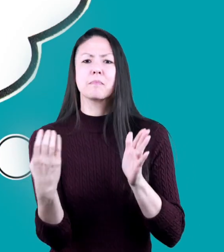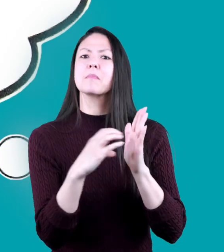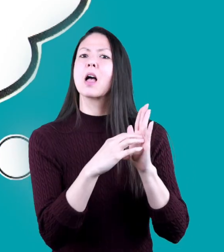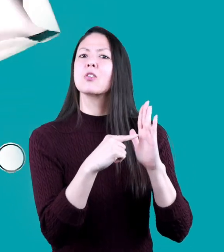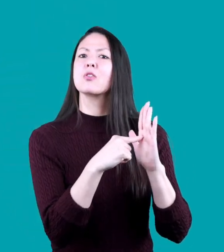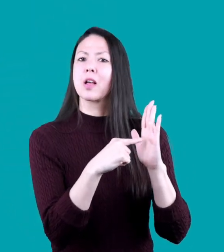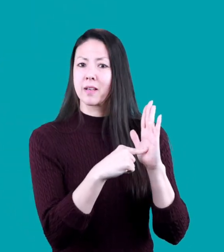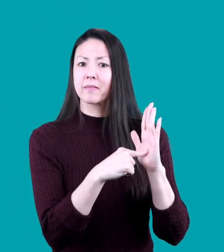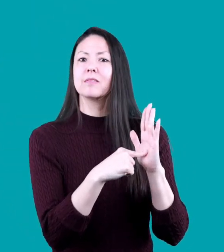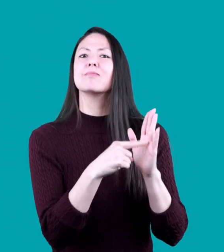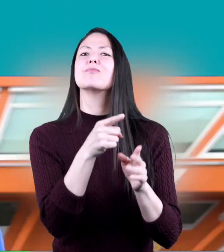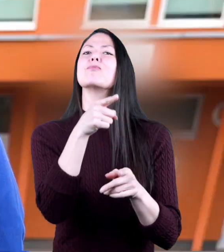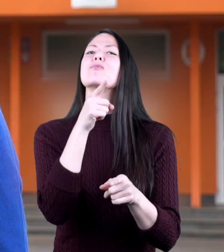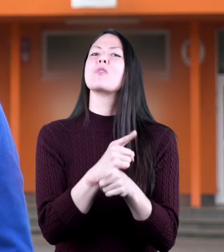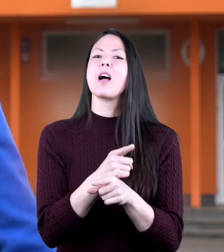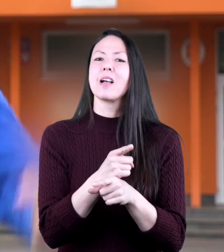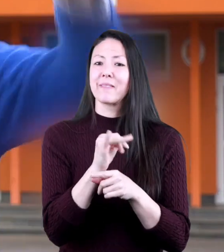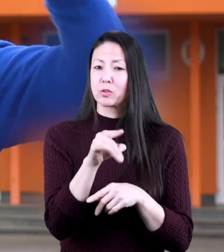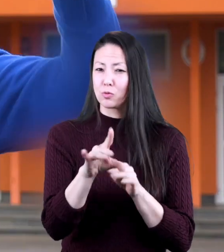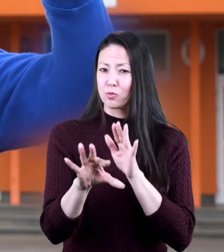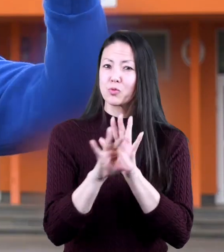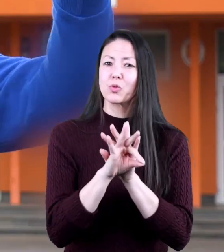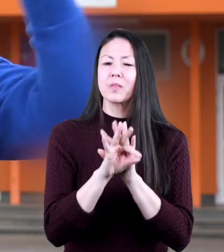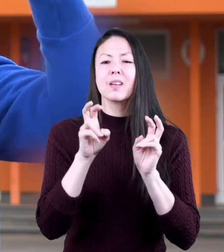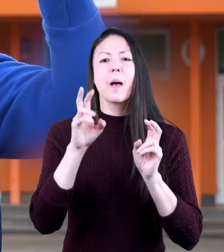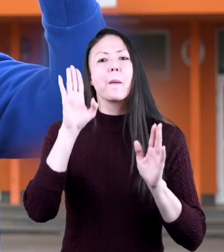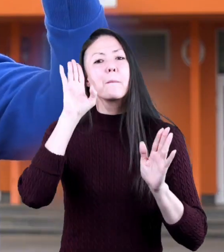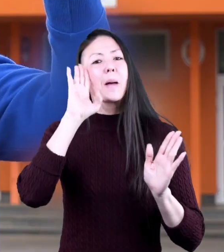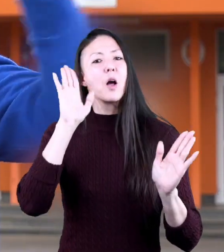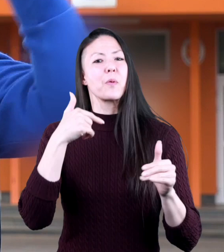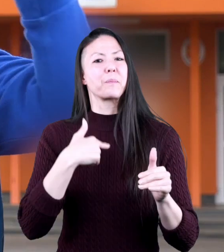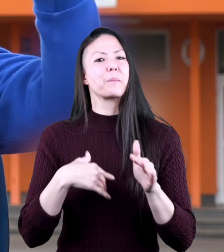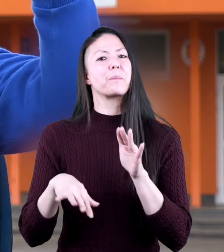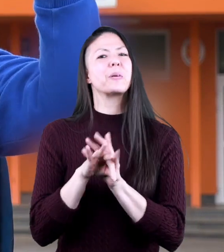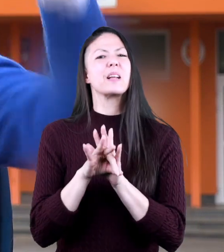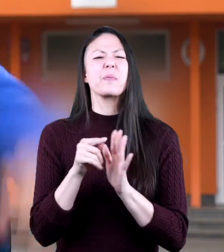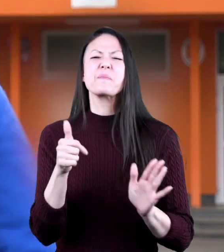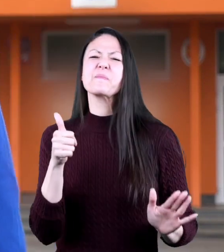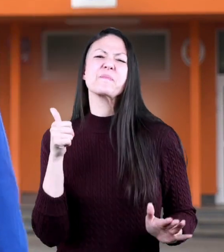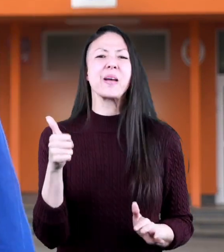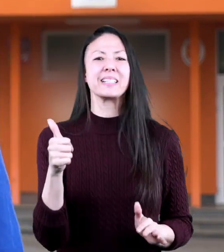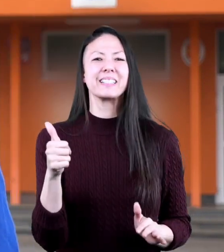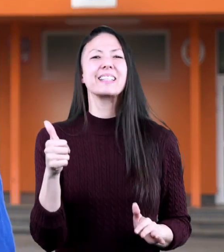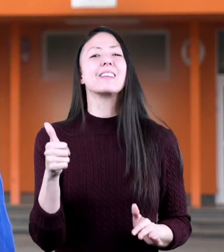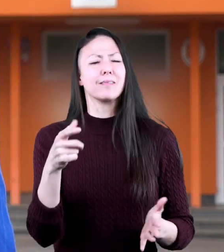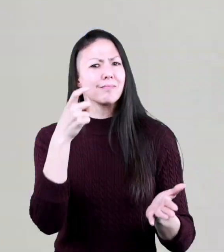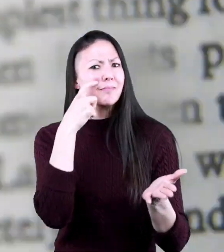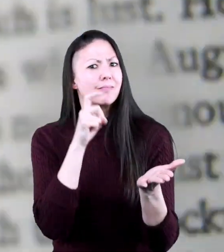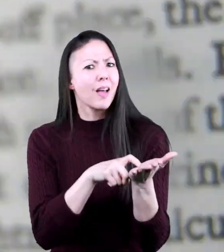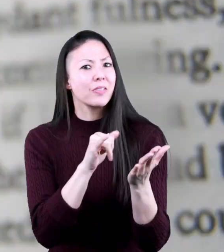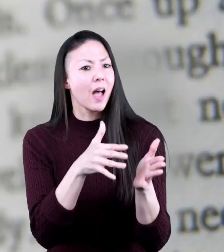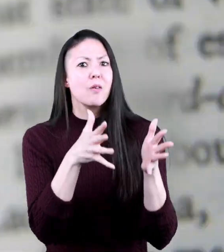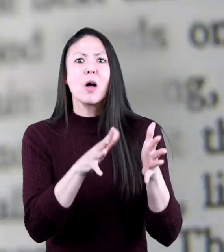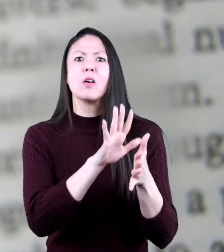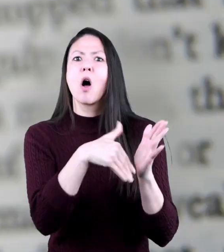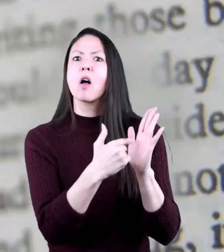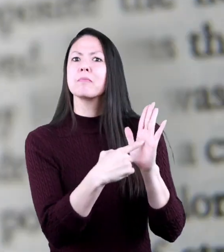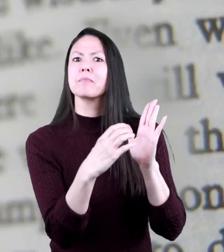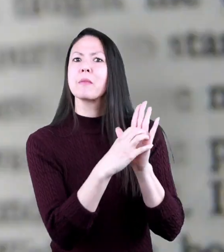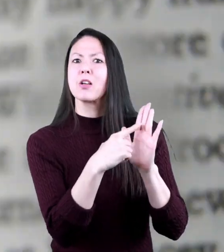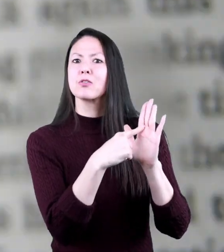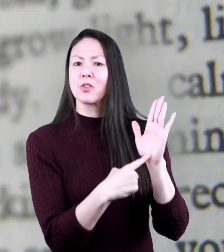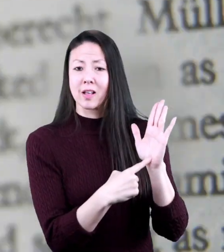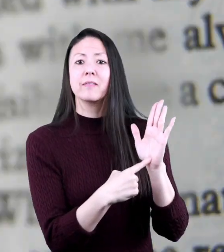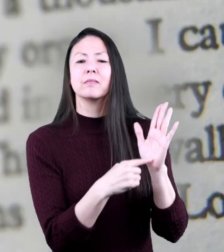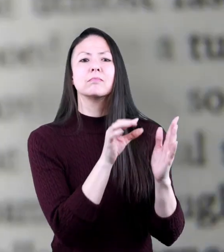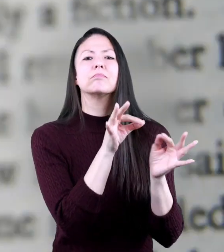of the paragraph? You were right if you chose, the bedroom I picked was the best. Notice how the rest